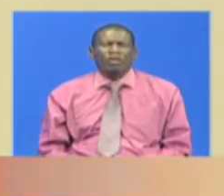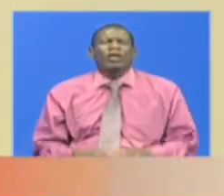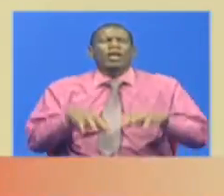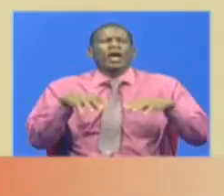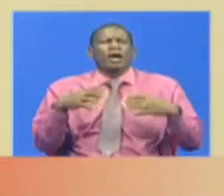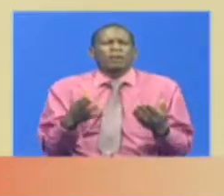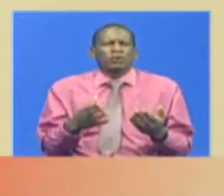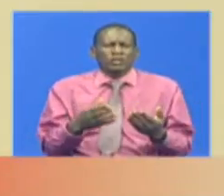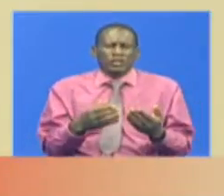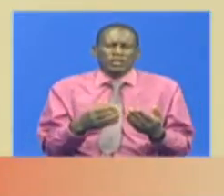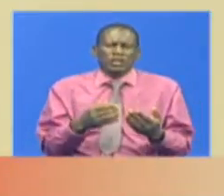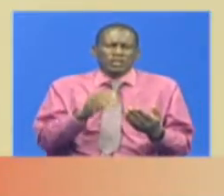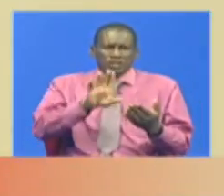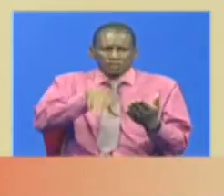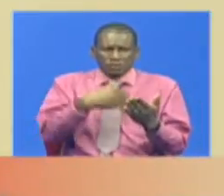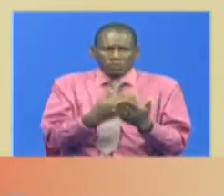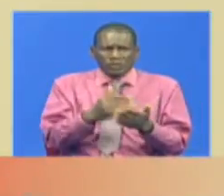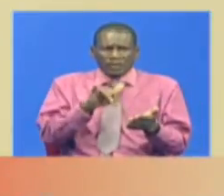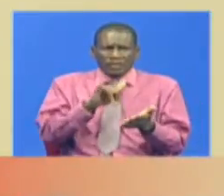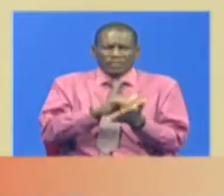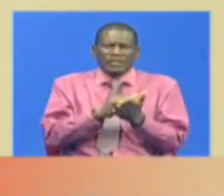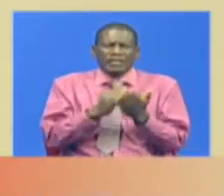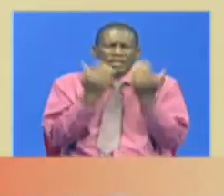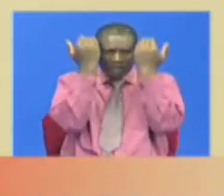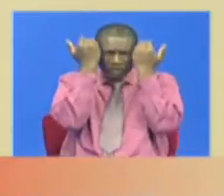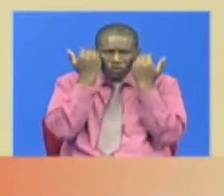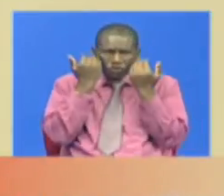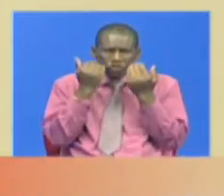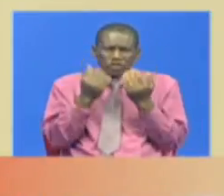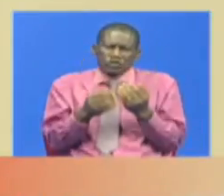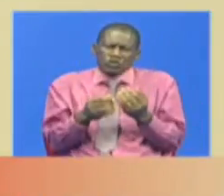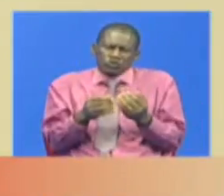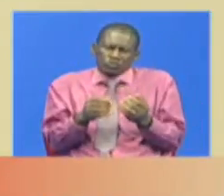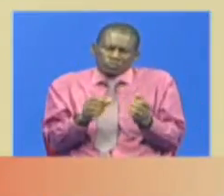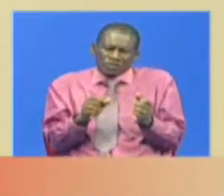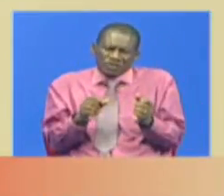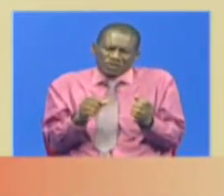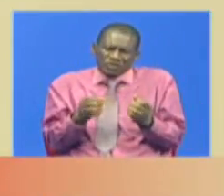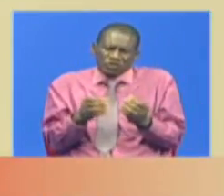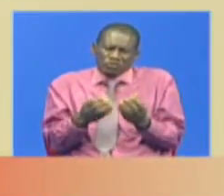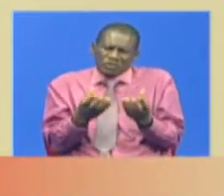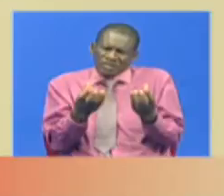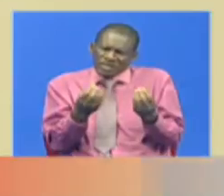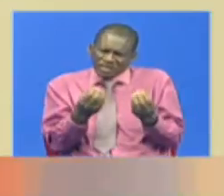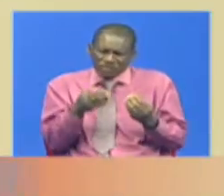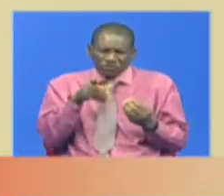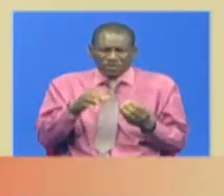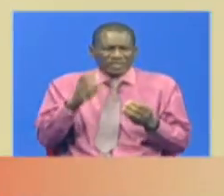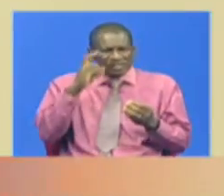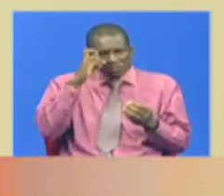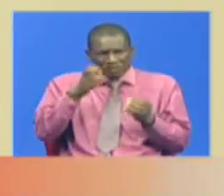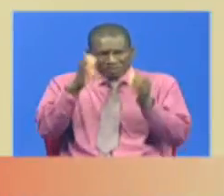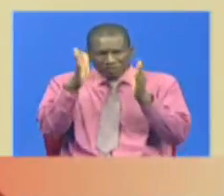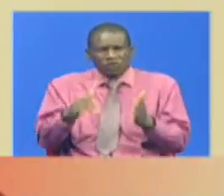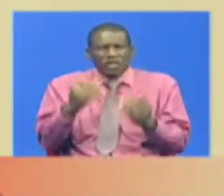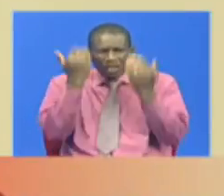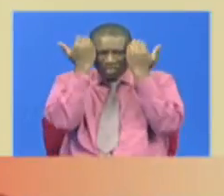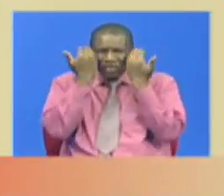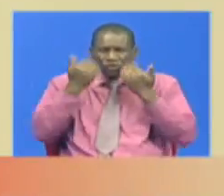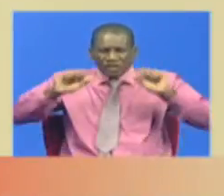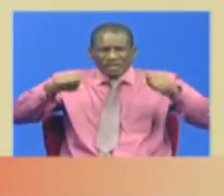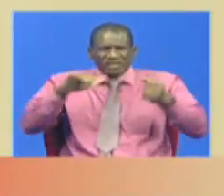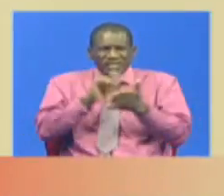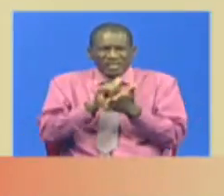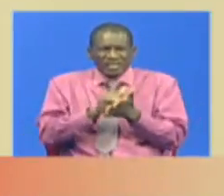submissions that the court treats the accused persons with leniency, the court equally agrees that being